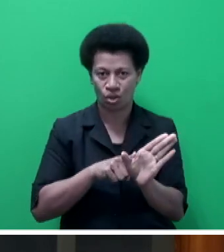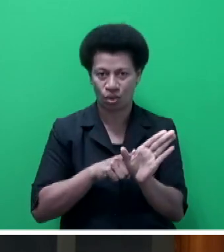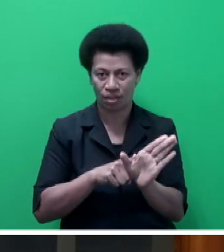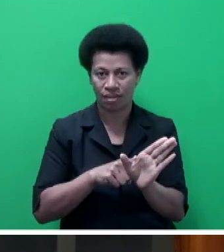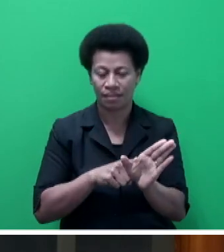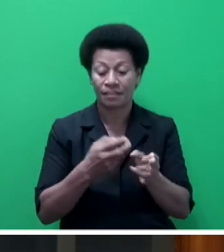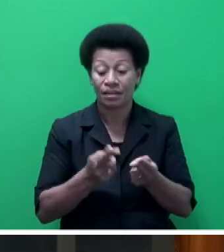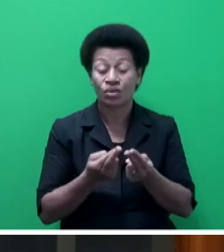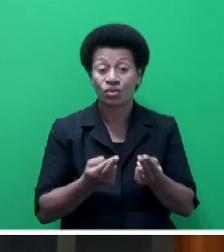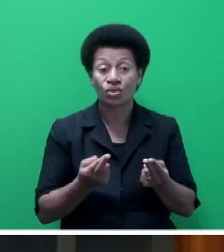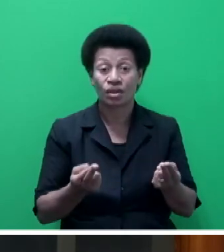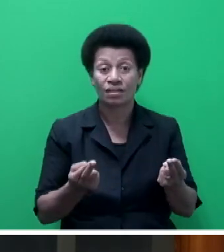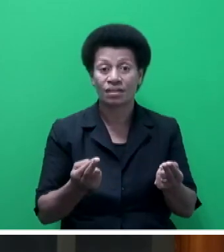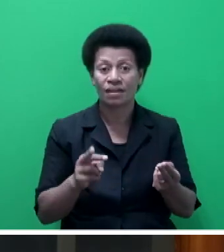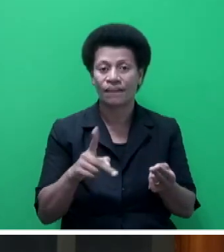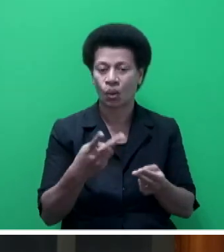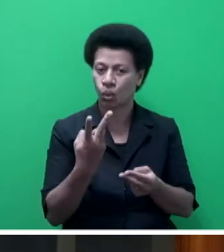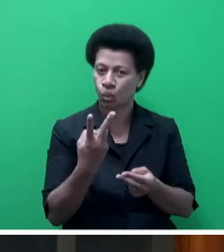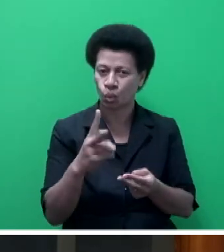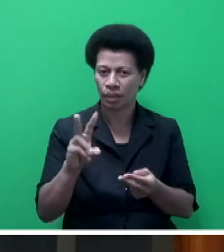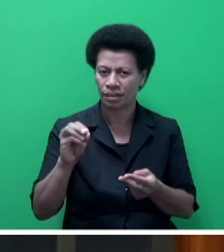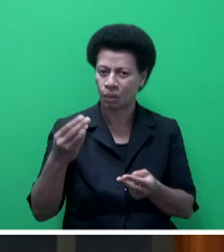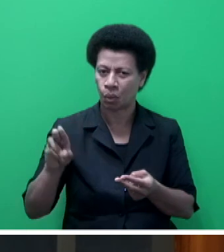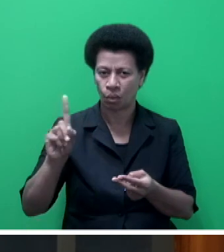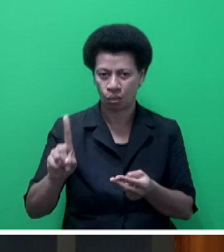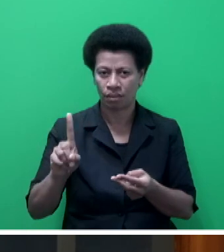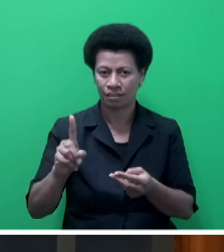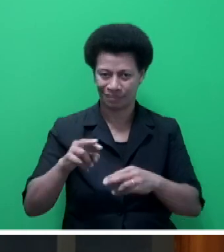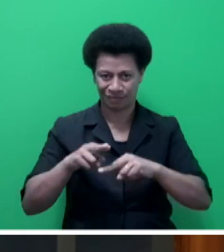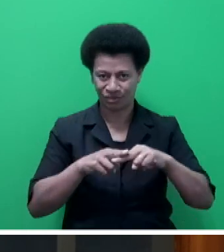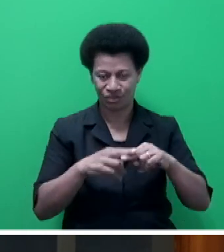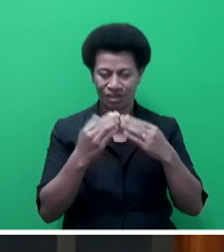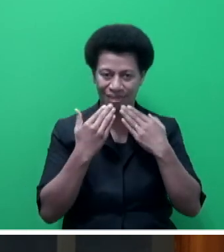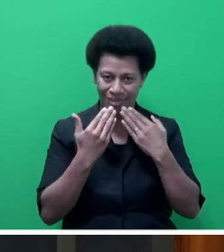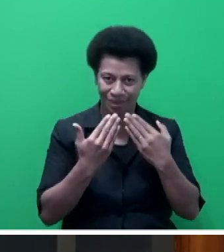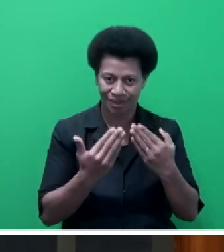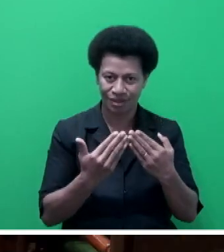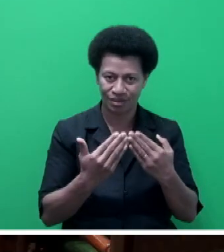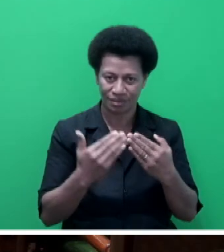resources for the 21st century in Fiji. I thank you, Mr. Speaker, for this time.